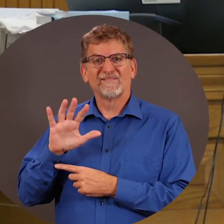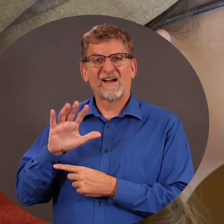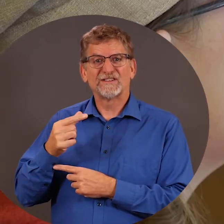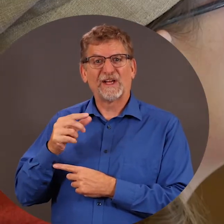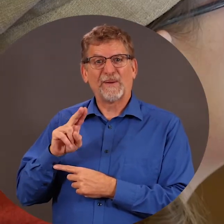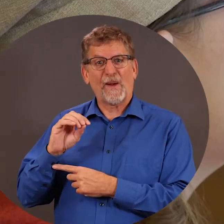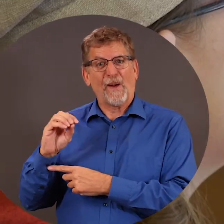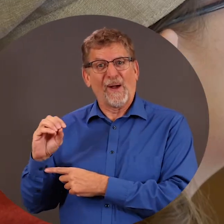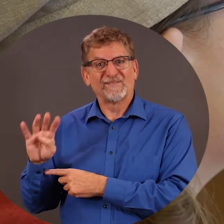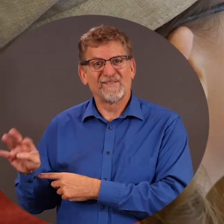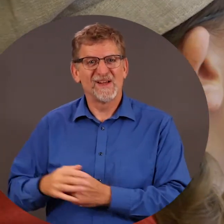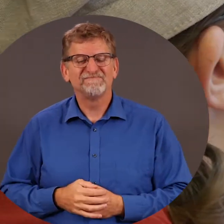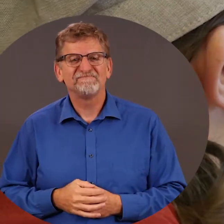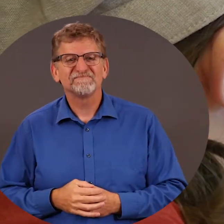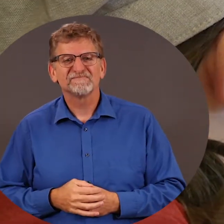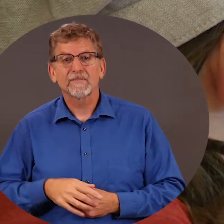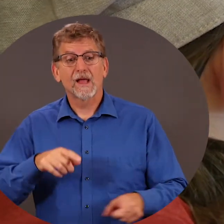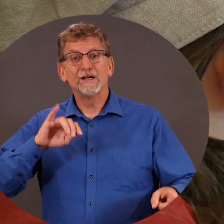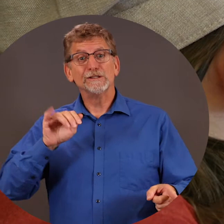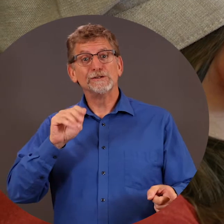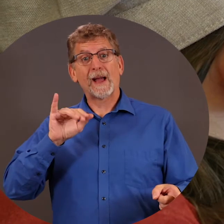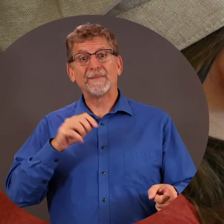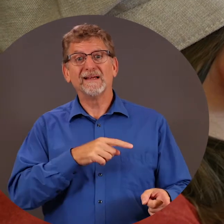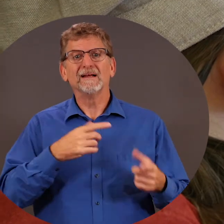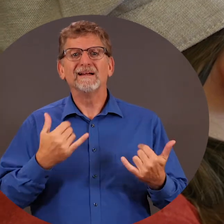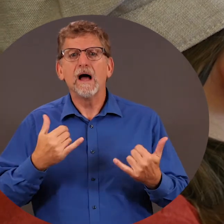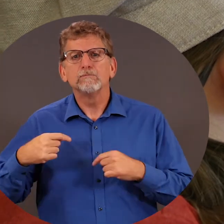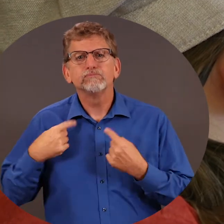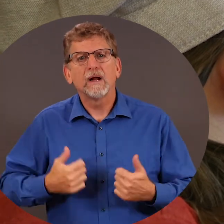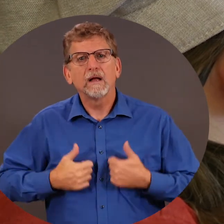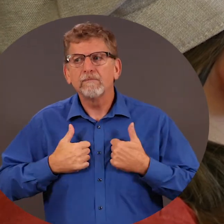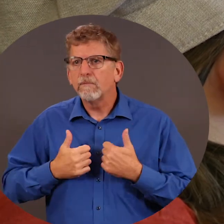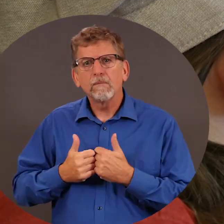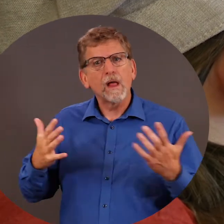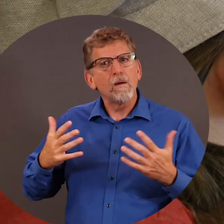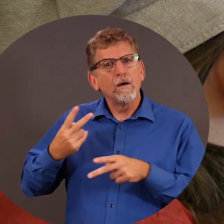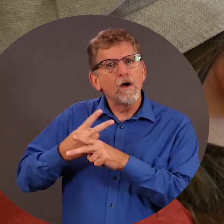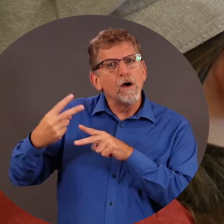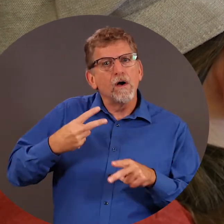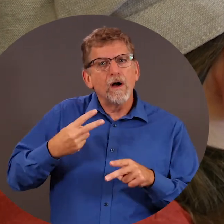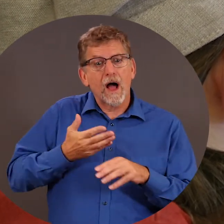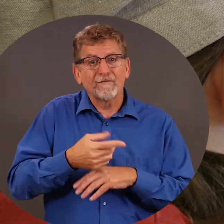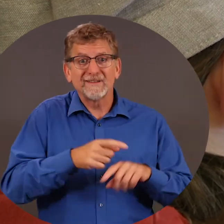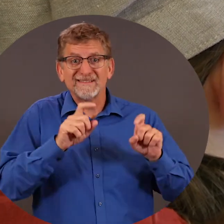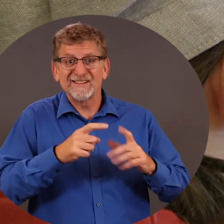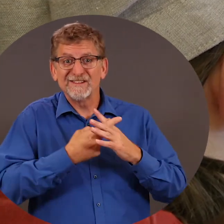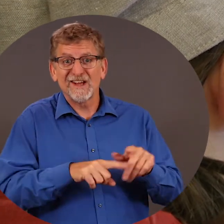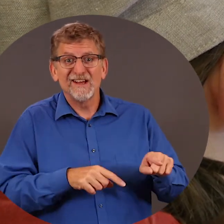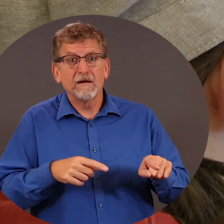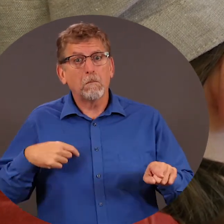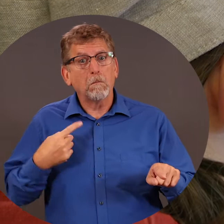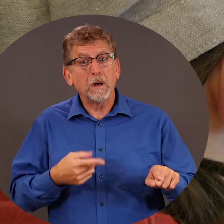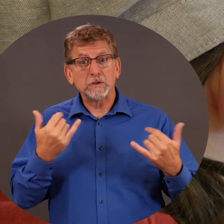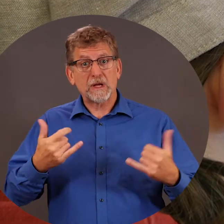89DO2-1805GU000044. Jamie has been living without a guardian since the start of the pilot program. Today, the judge will decide whether to fully